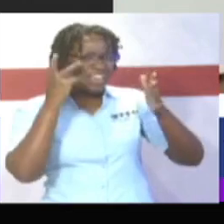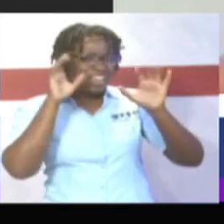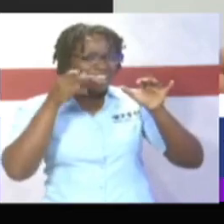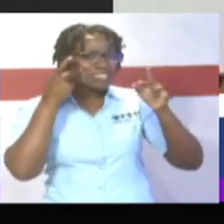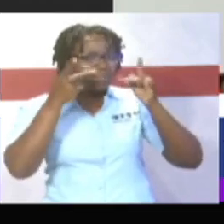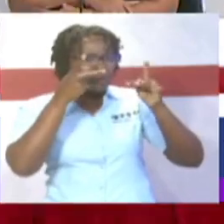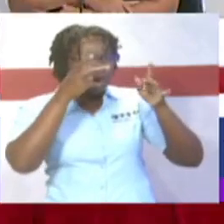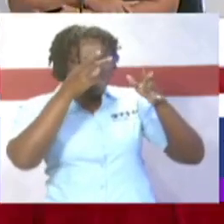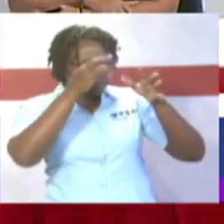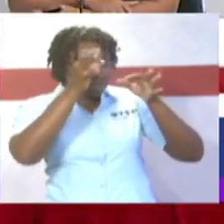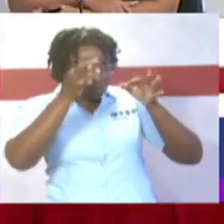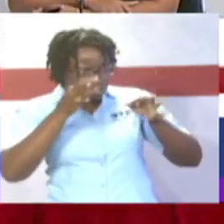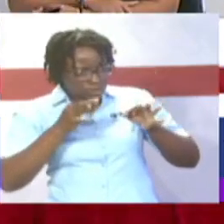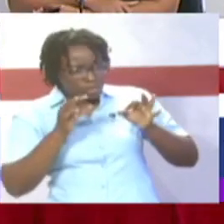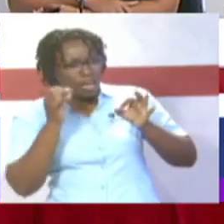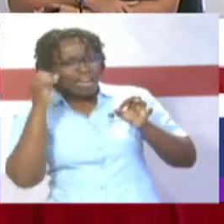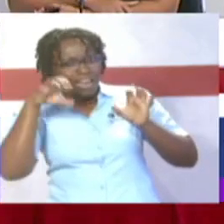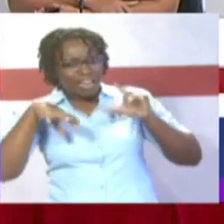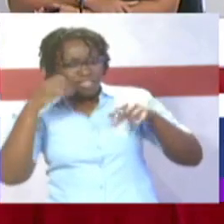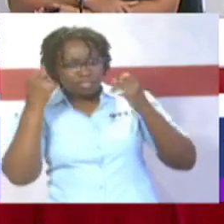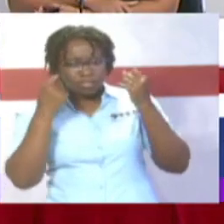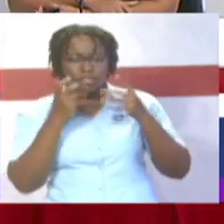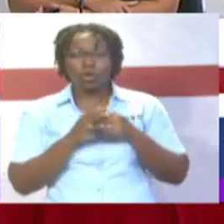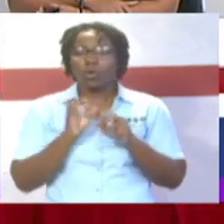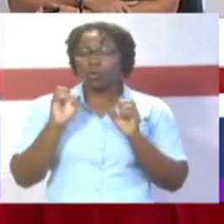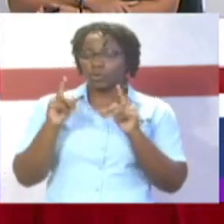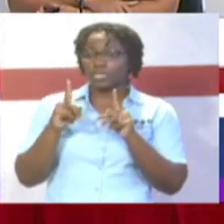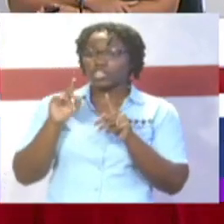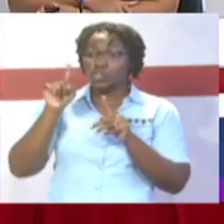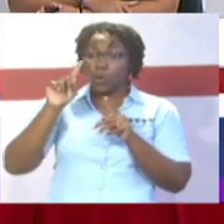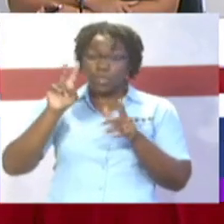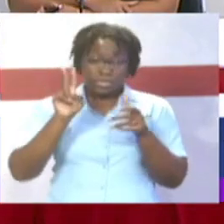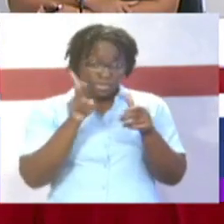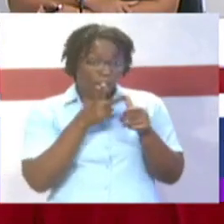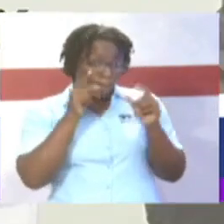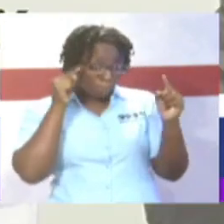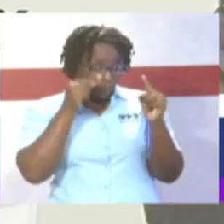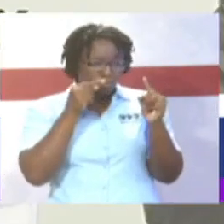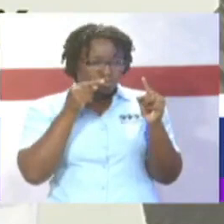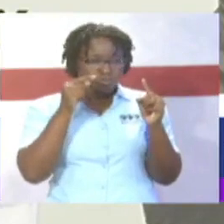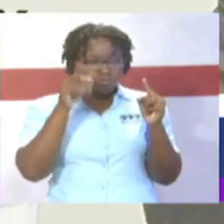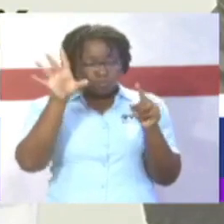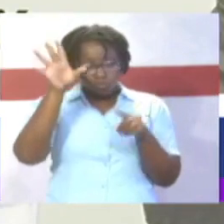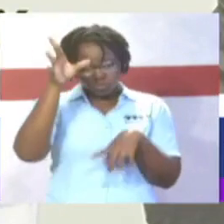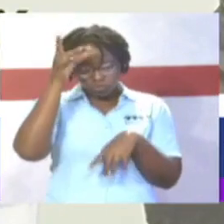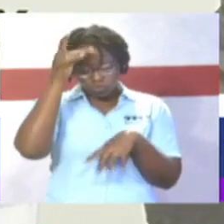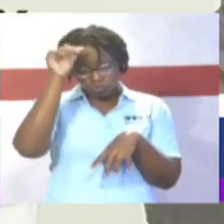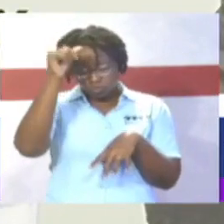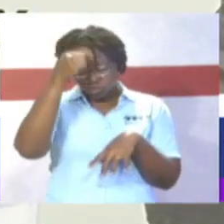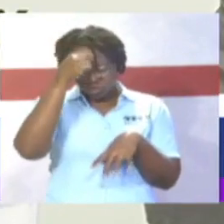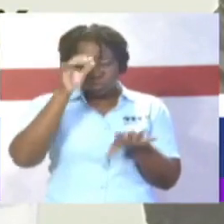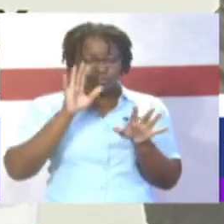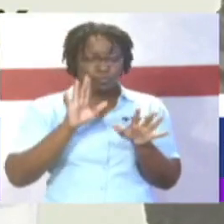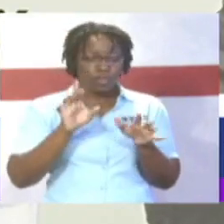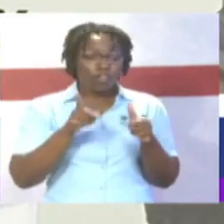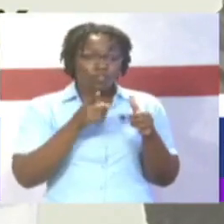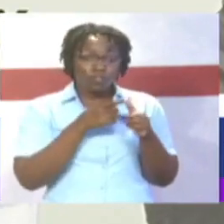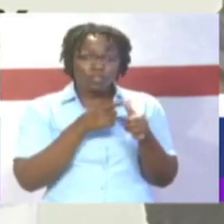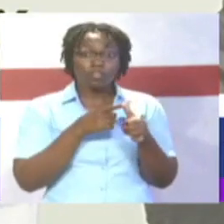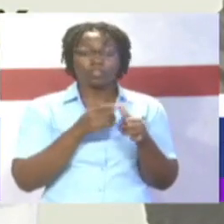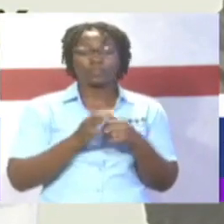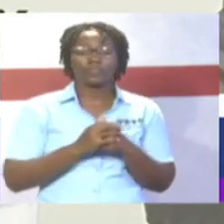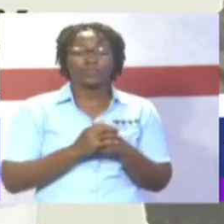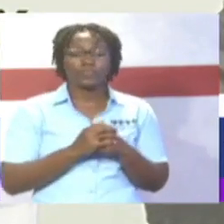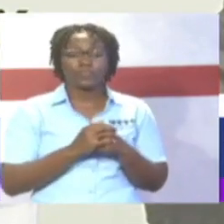you. Okay, so your second point is noted. And with respect to the first, you would note that we had been commenting on